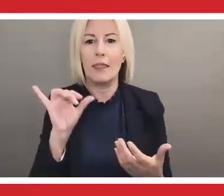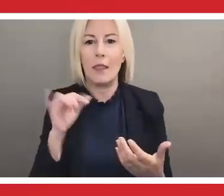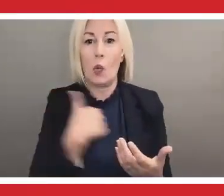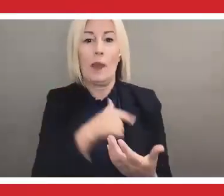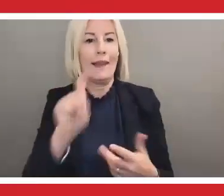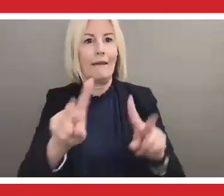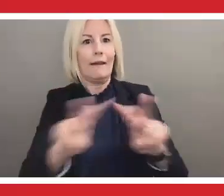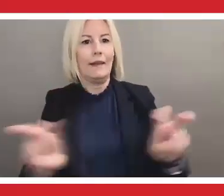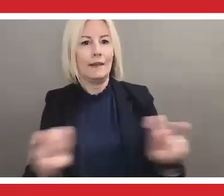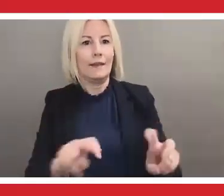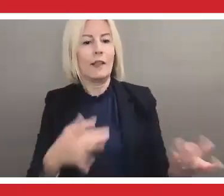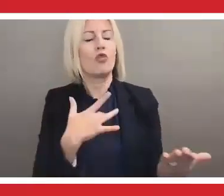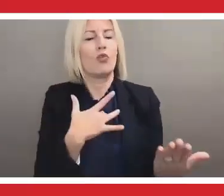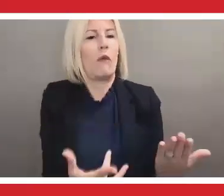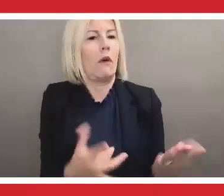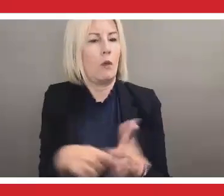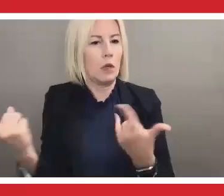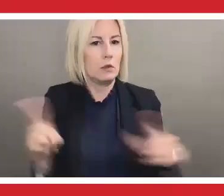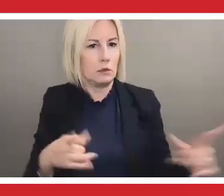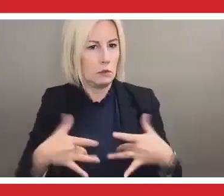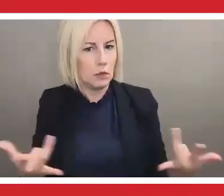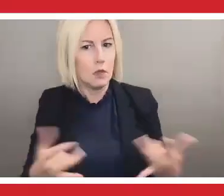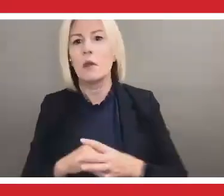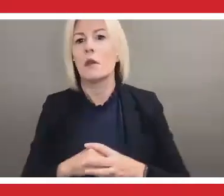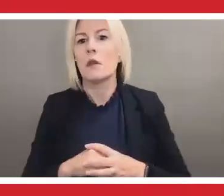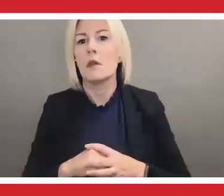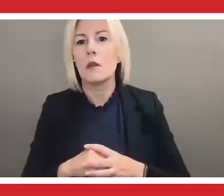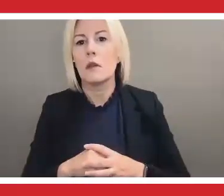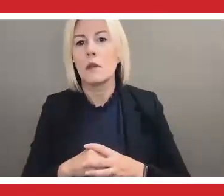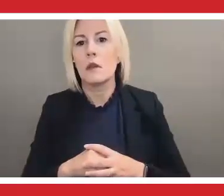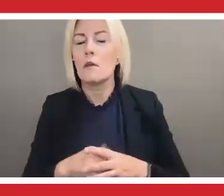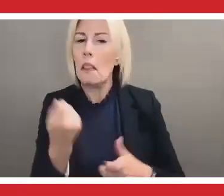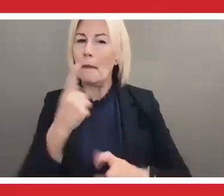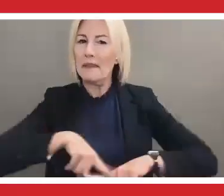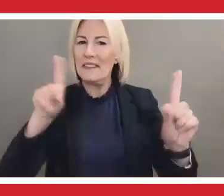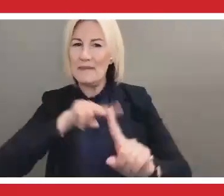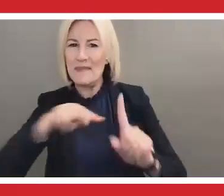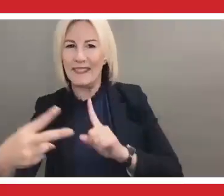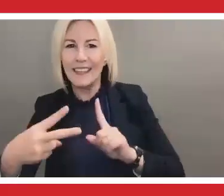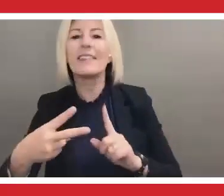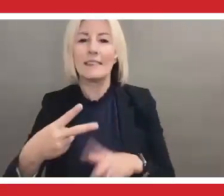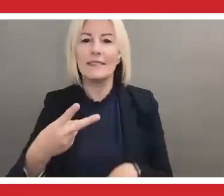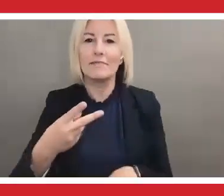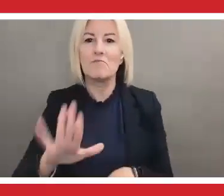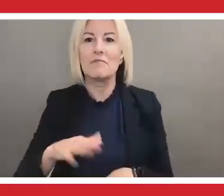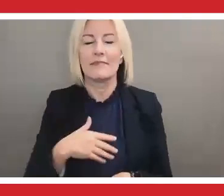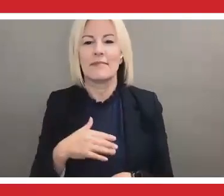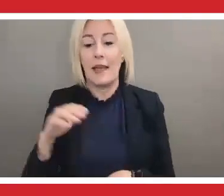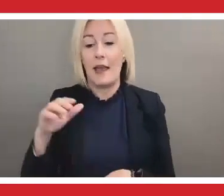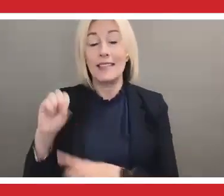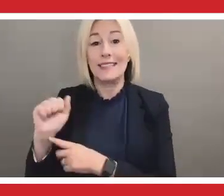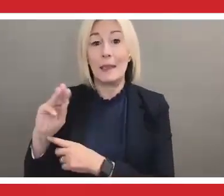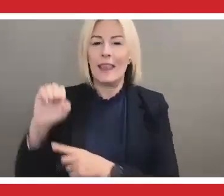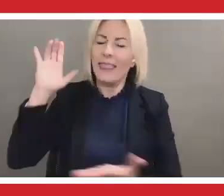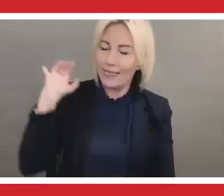trends of what is going on. There's a slightly different perspective, perhaps, from what you... But that's the perspective we need. And